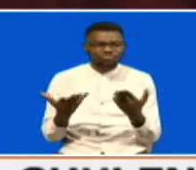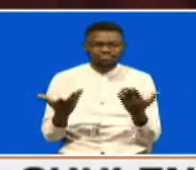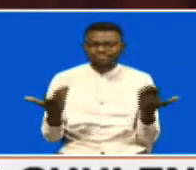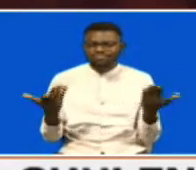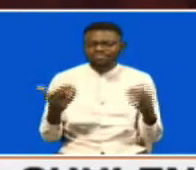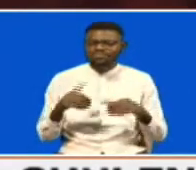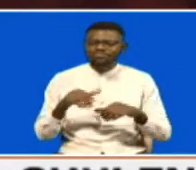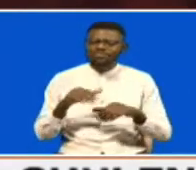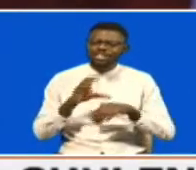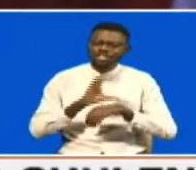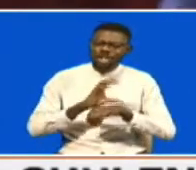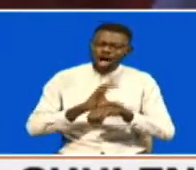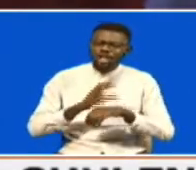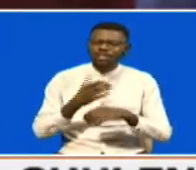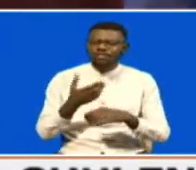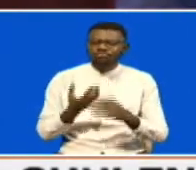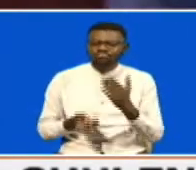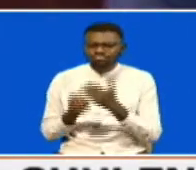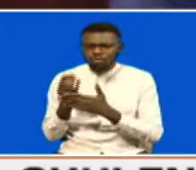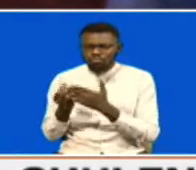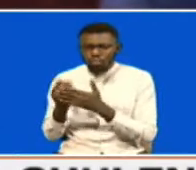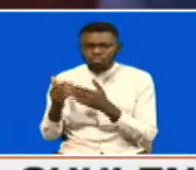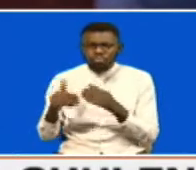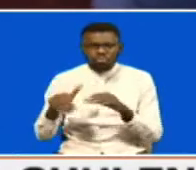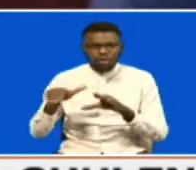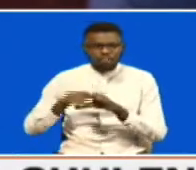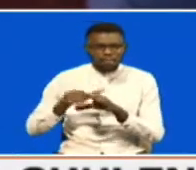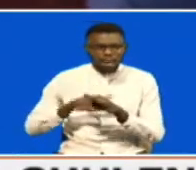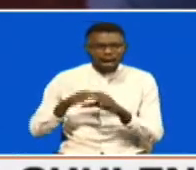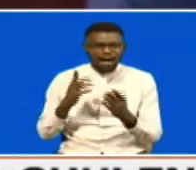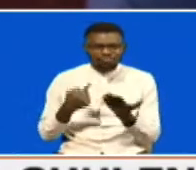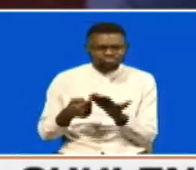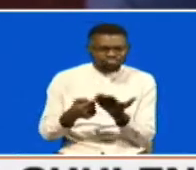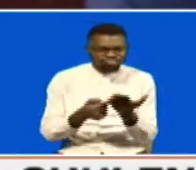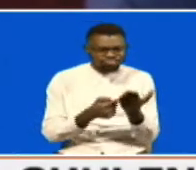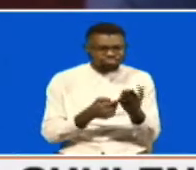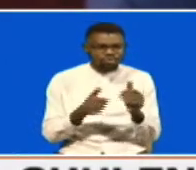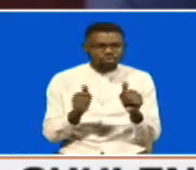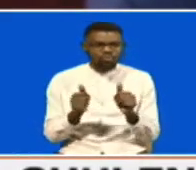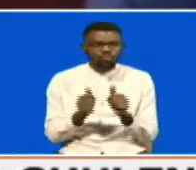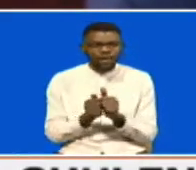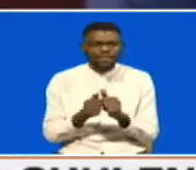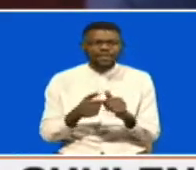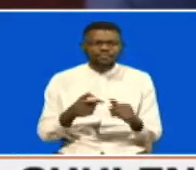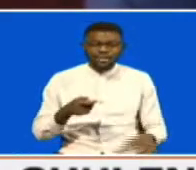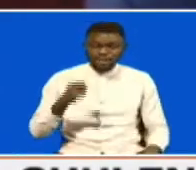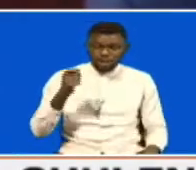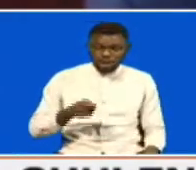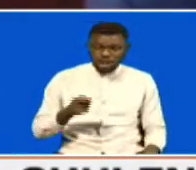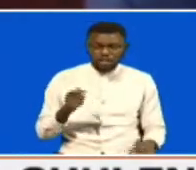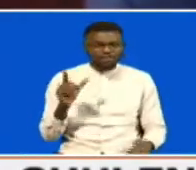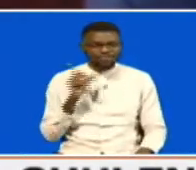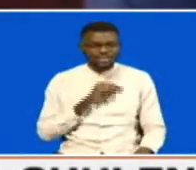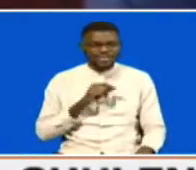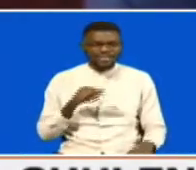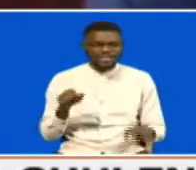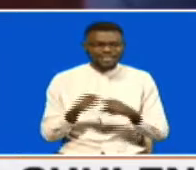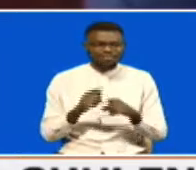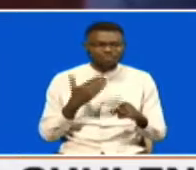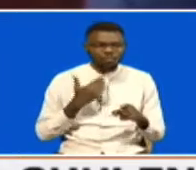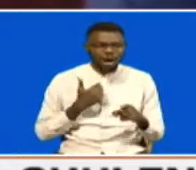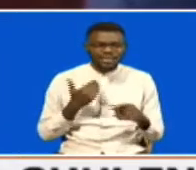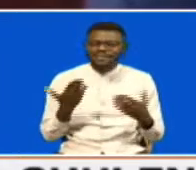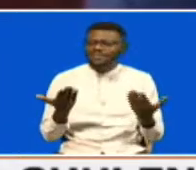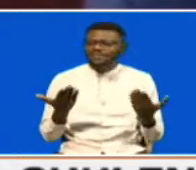and every school. We have had a discussion with the church, and that is also coming, so that they can also